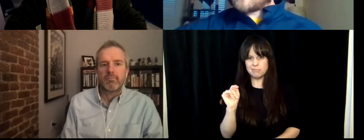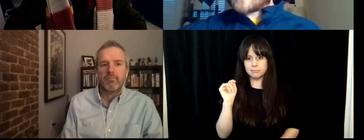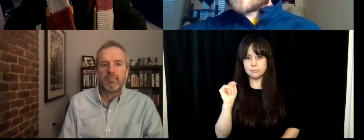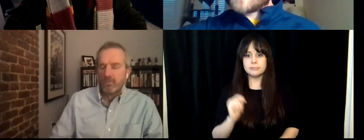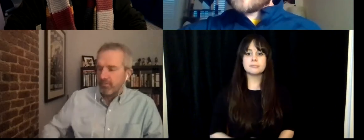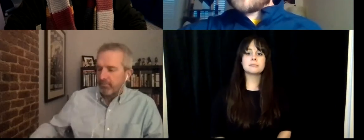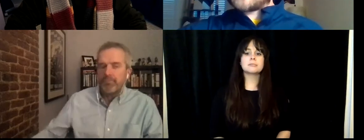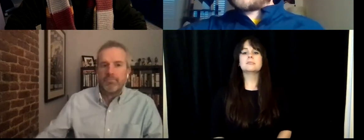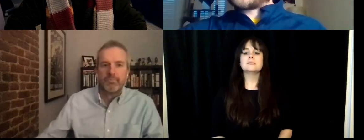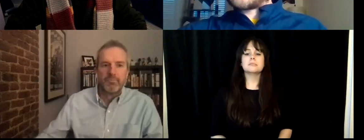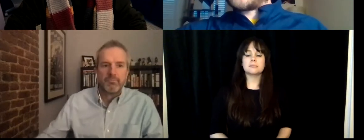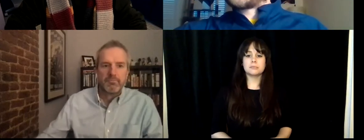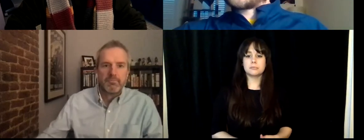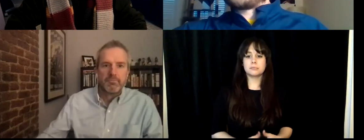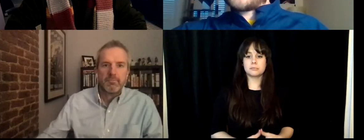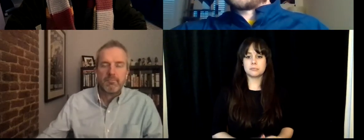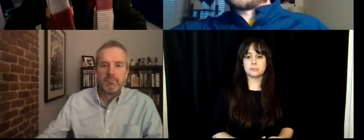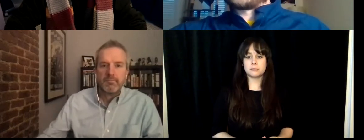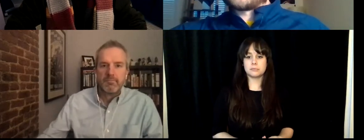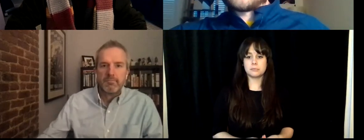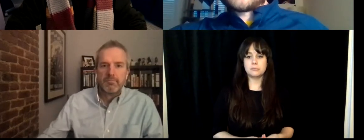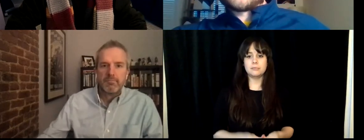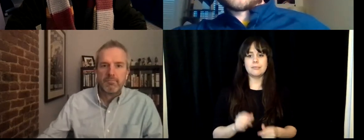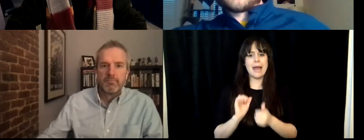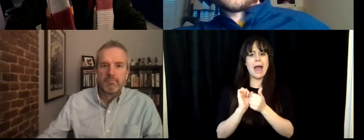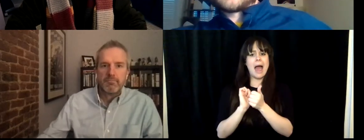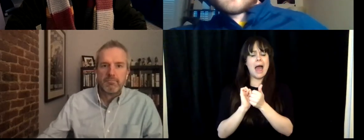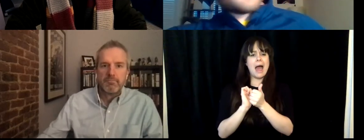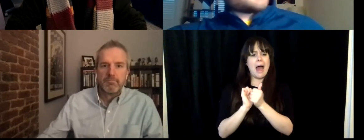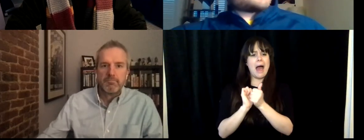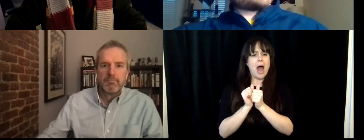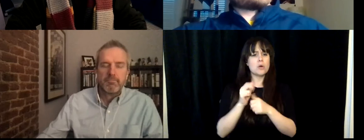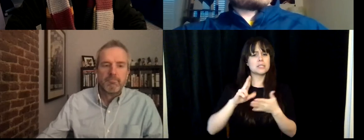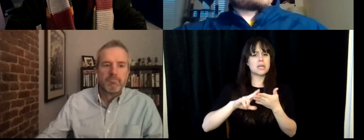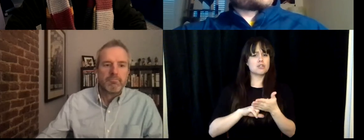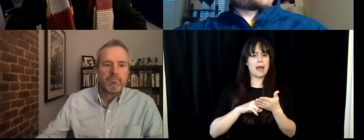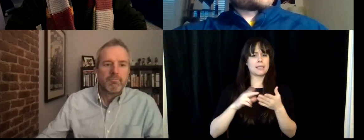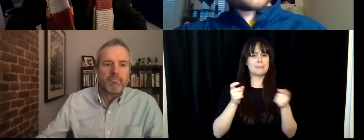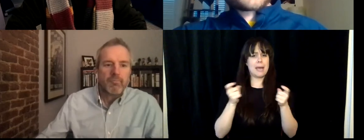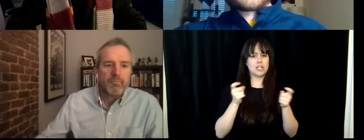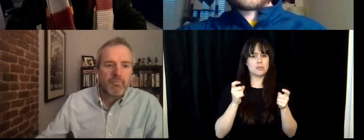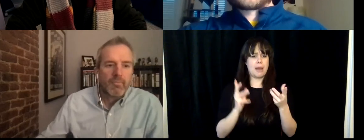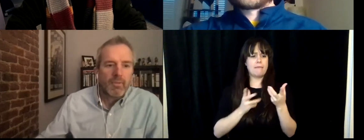Jim, we've got another one for you. How does contract management fall into this field?